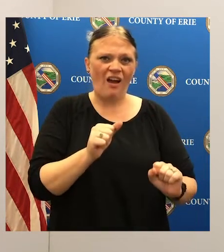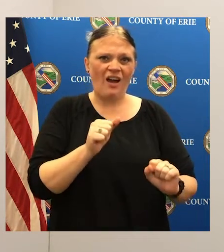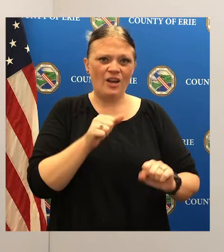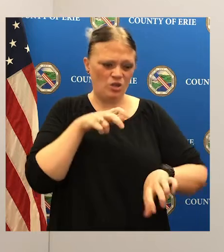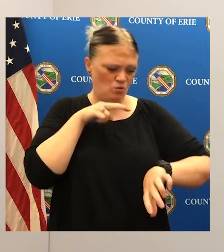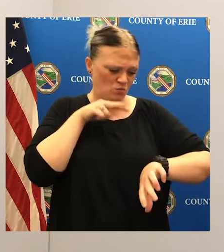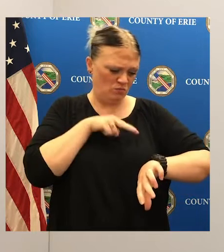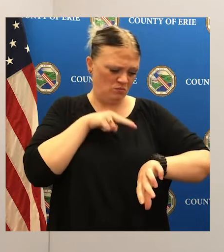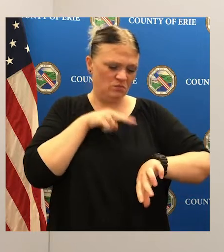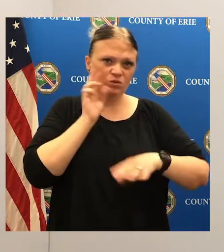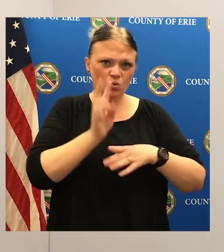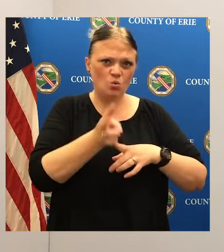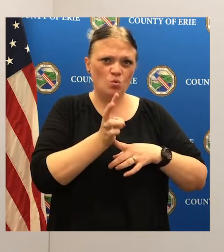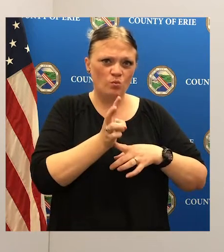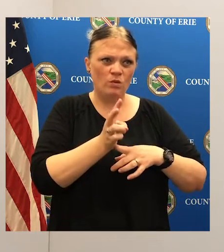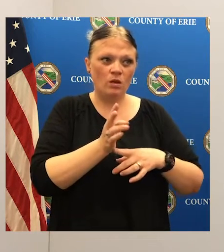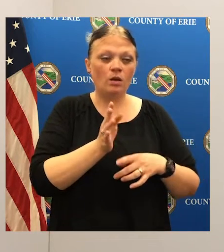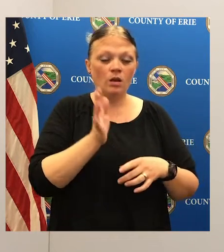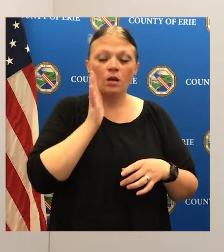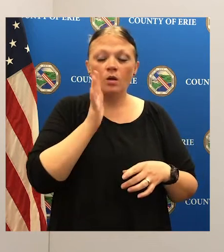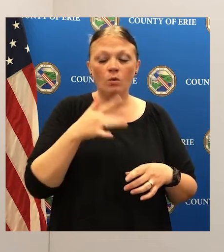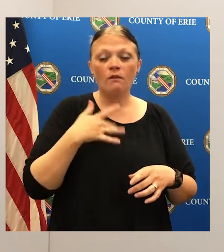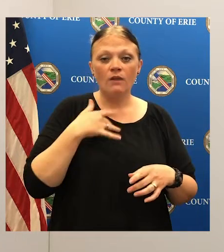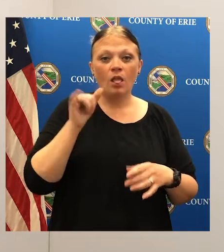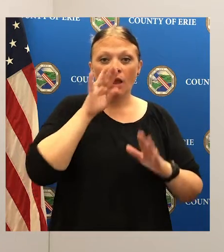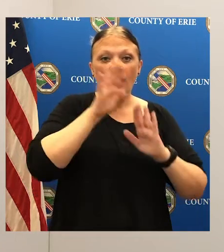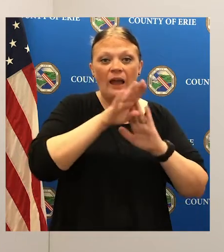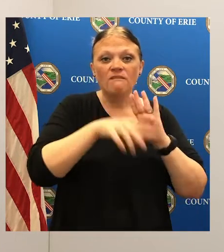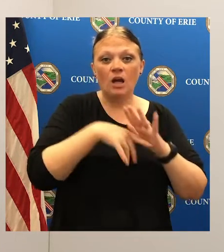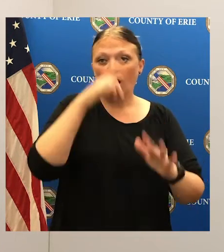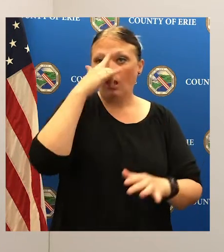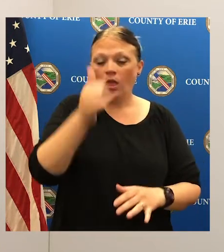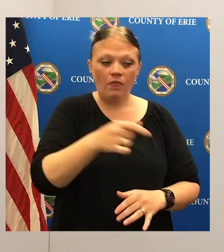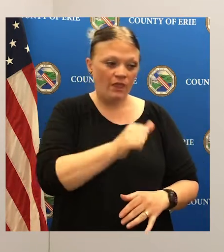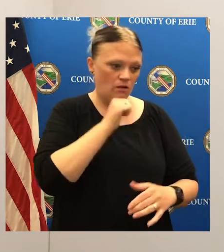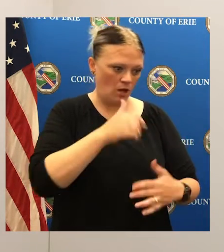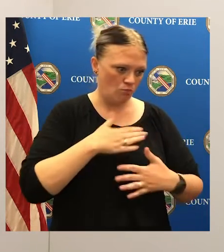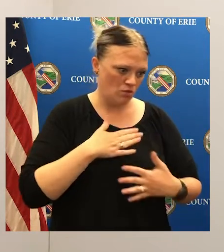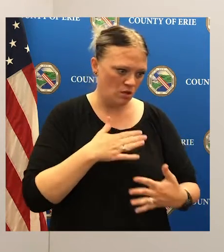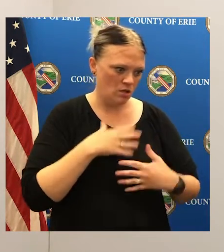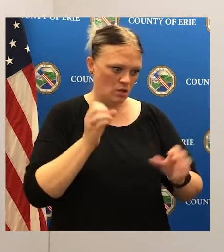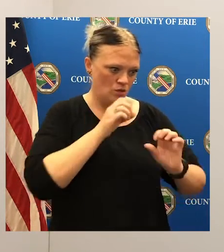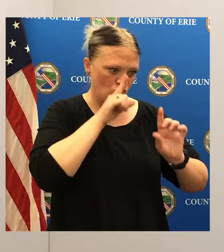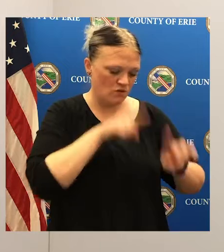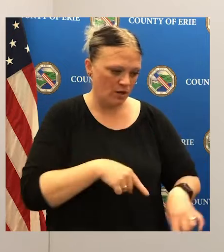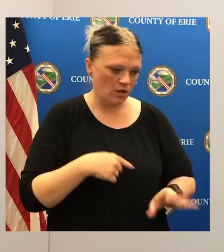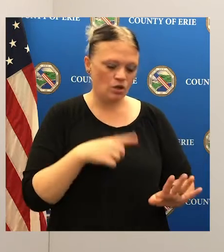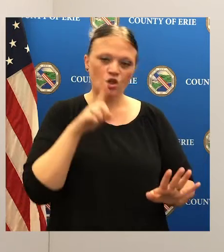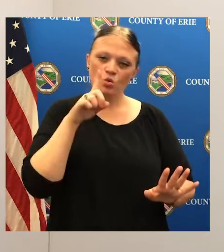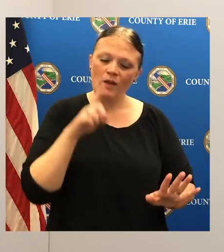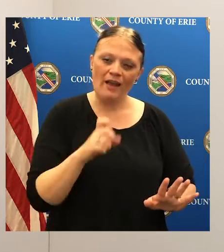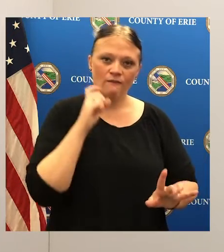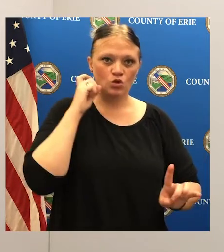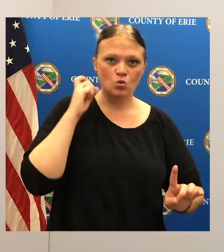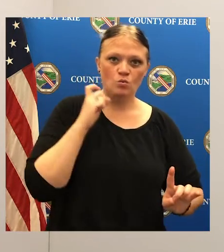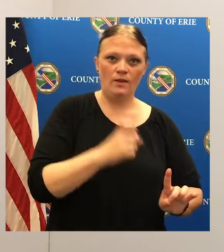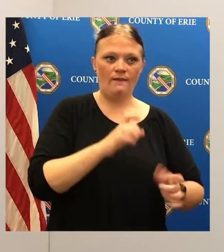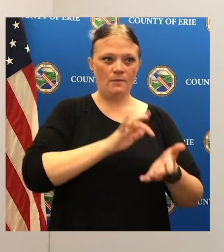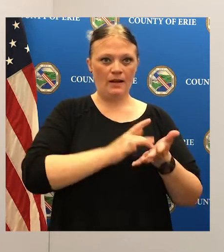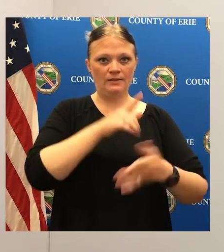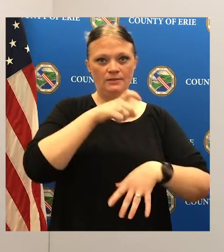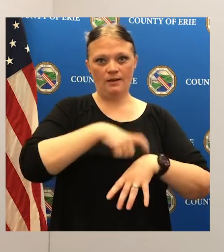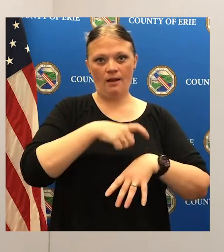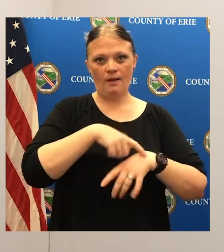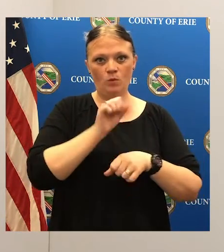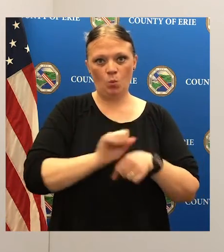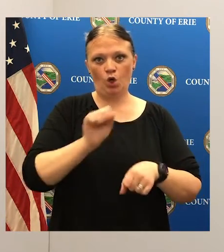to get to that 2-minute time frame. It's going to feel like a half an hour. Someone is not breathing, they're non-responsive, but you have to give the medicine some